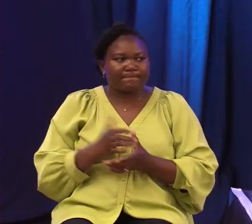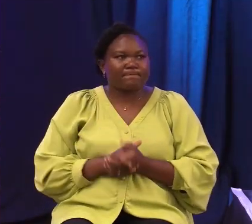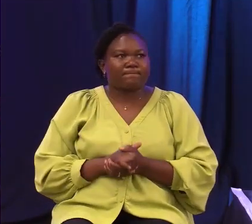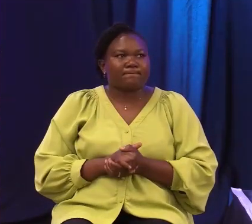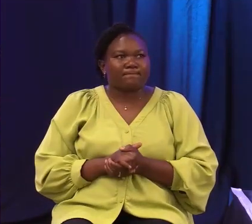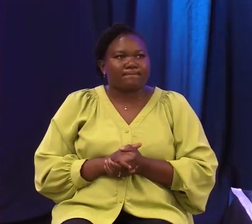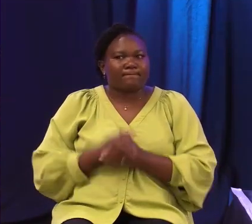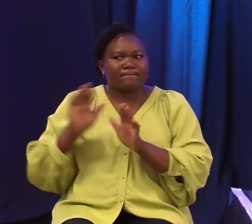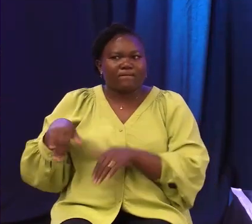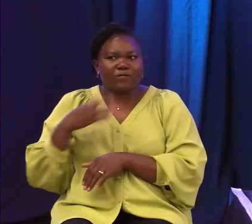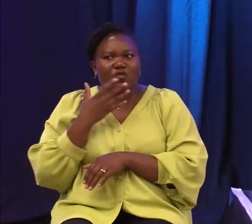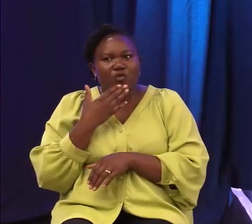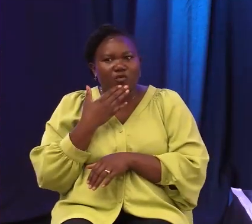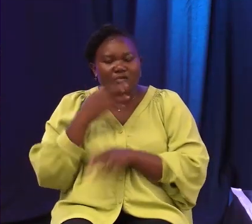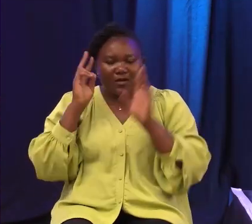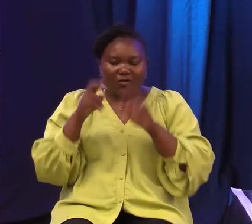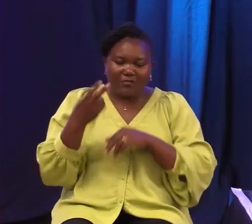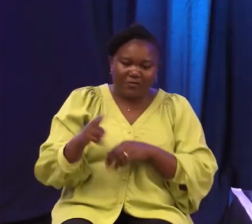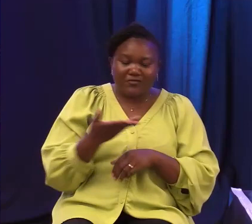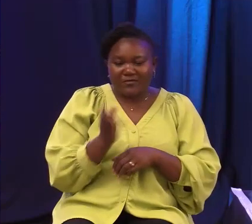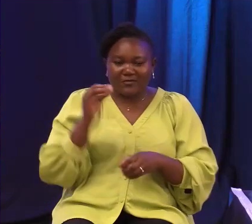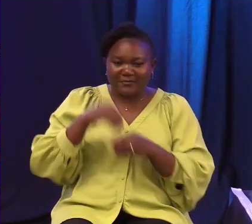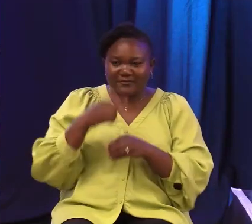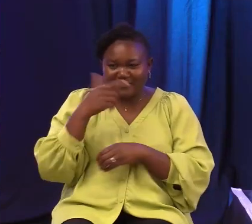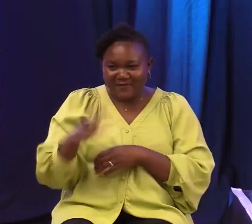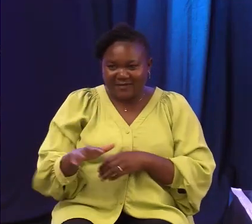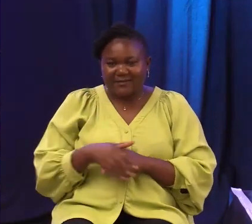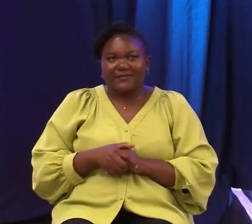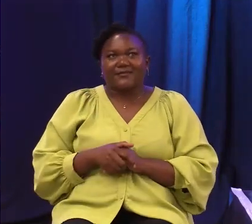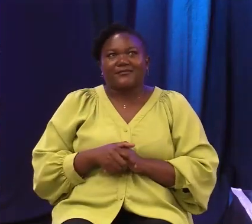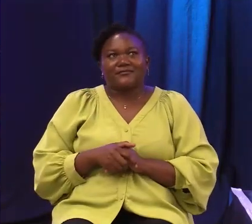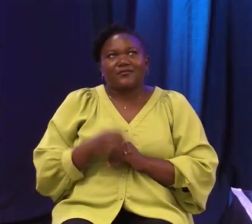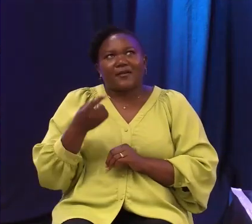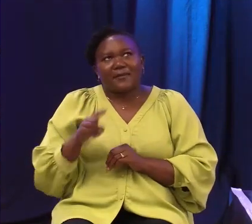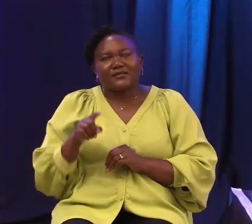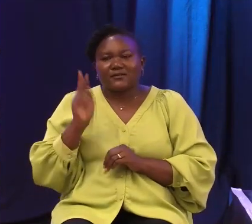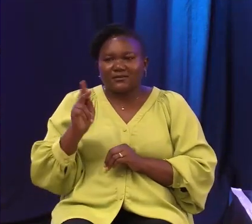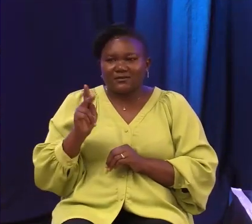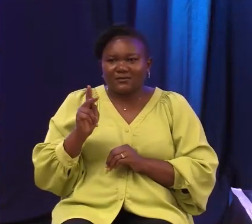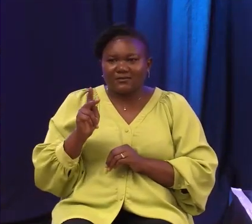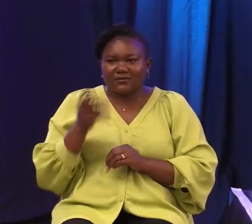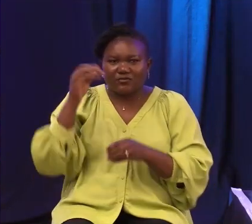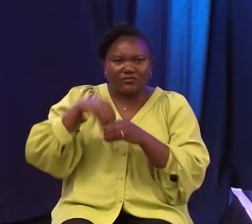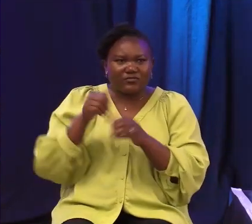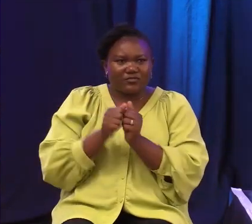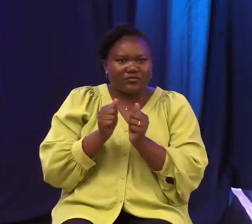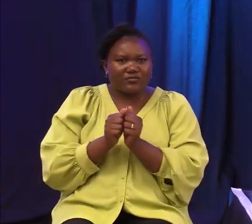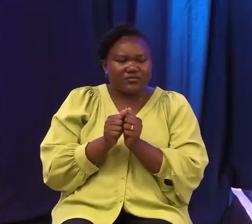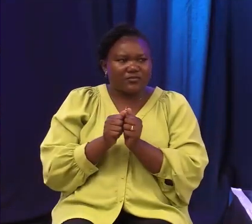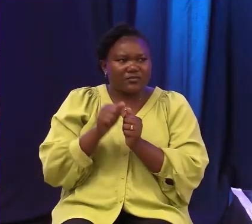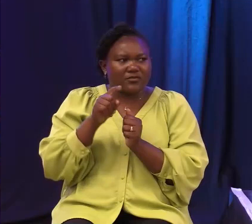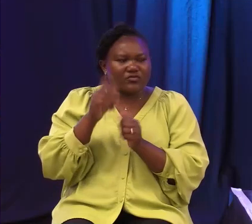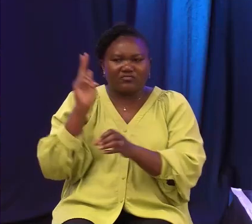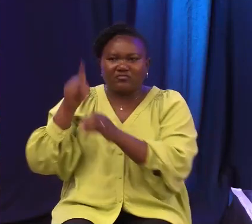did I leave anyone out? I hope not. And then our audience, thank you so much. Your lively